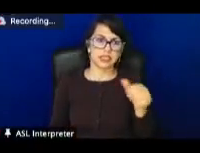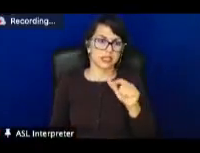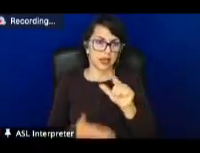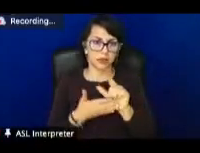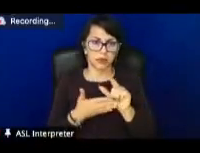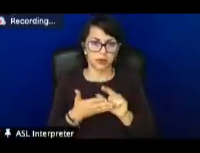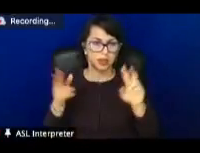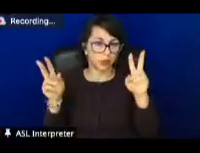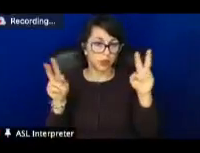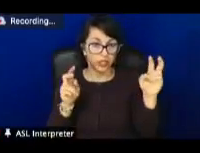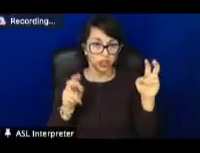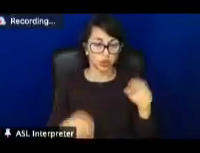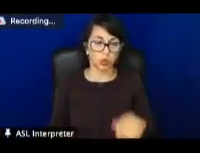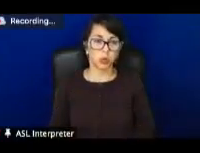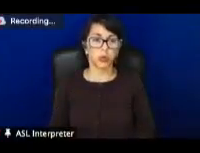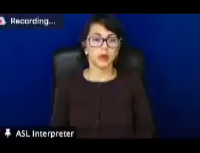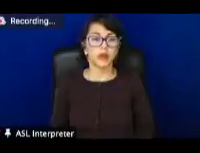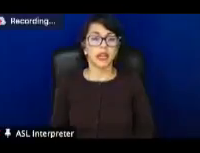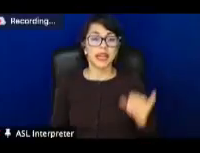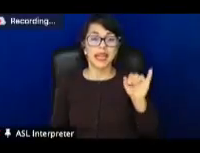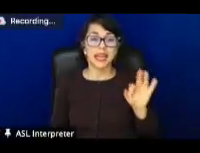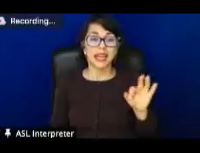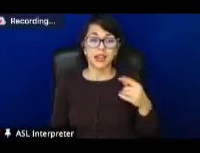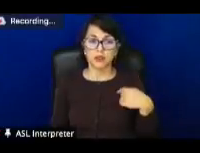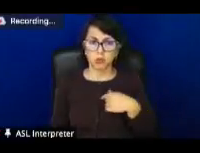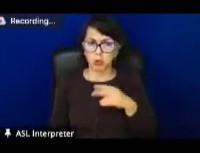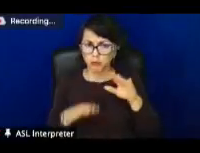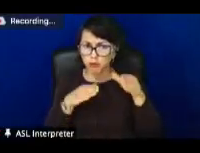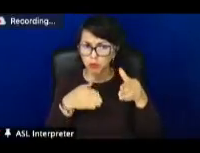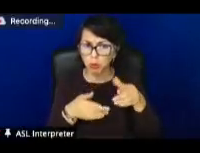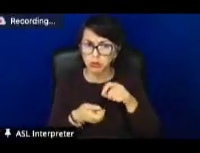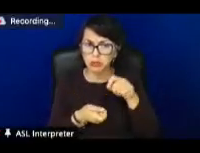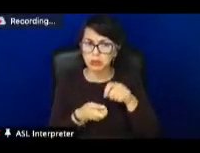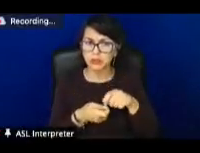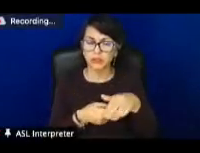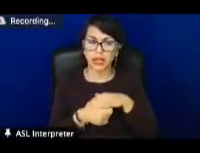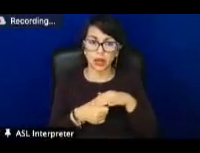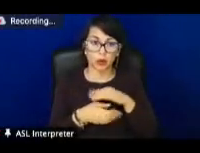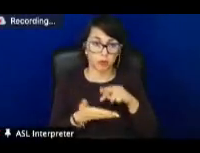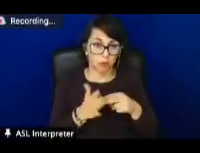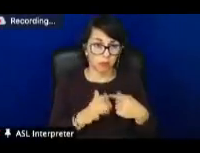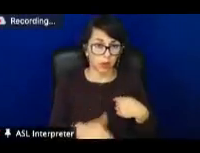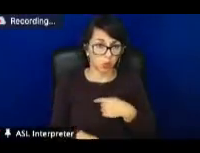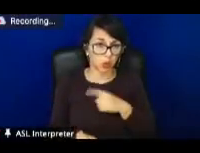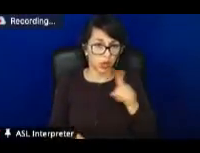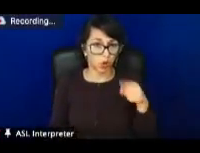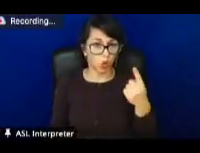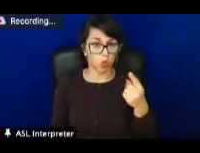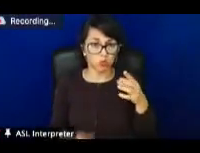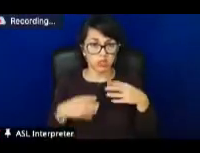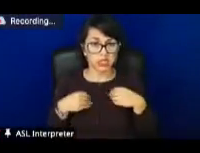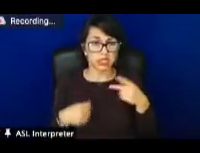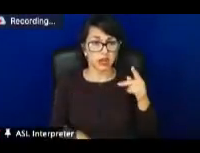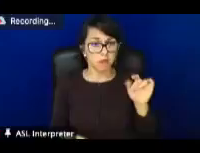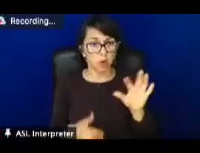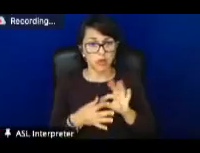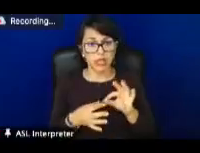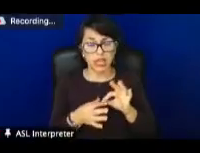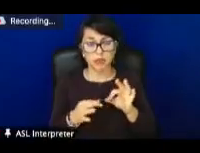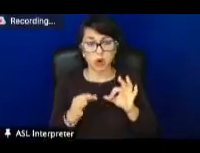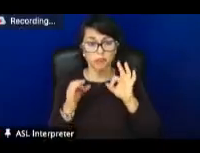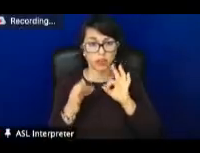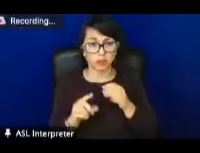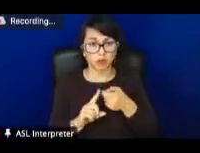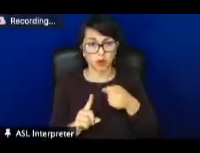we're concentrating on a specific area, can we only take public input or feedback on that